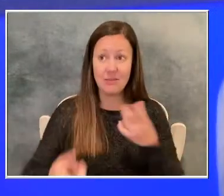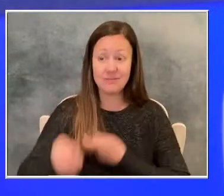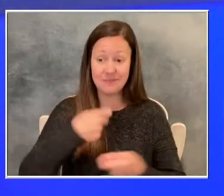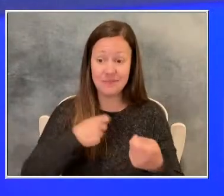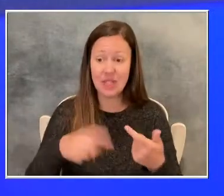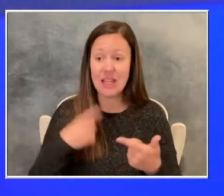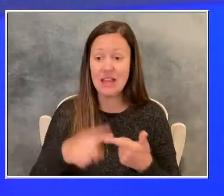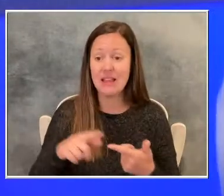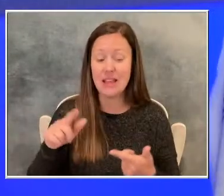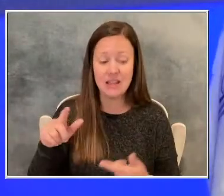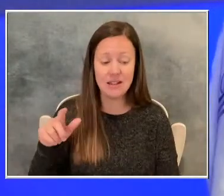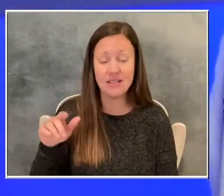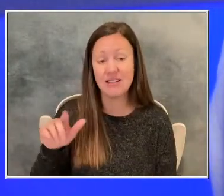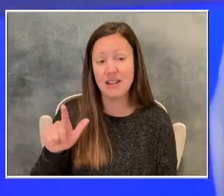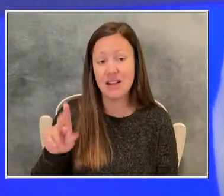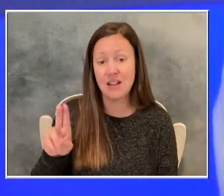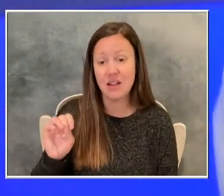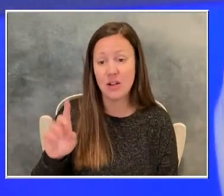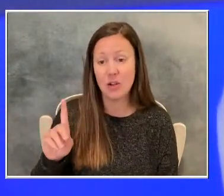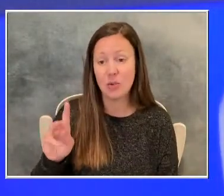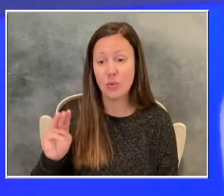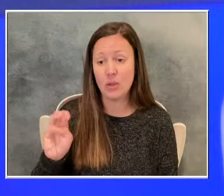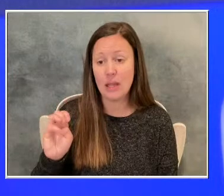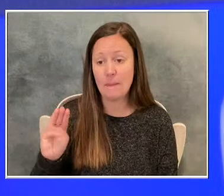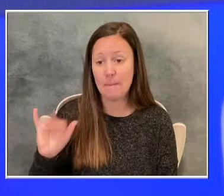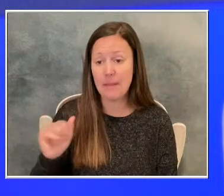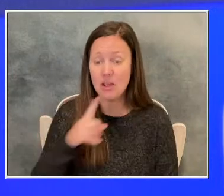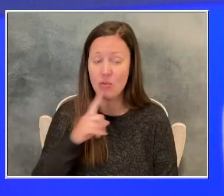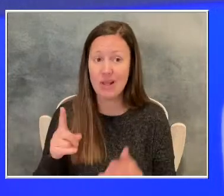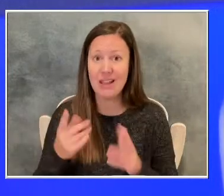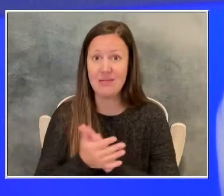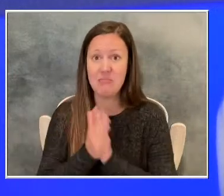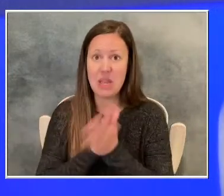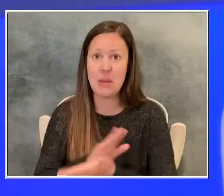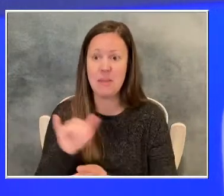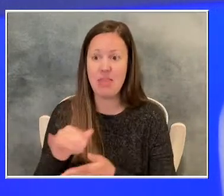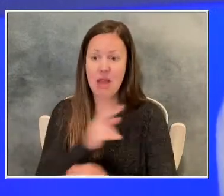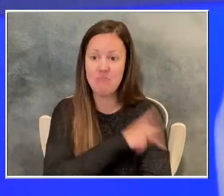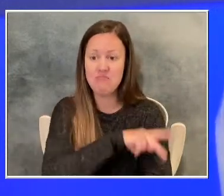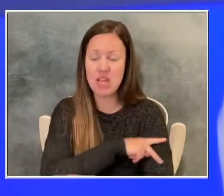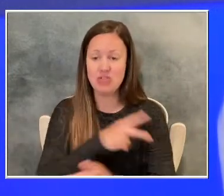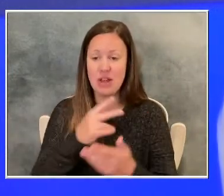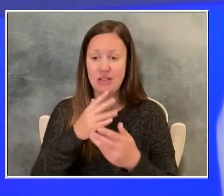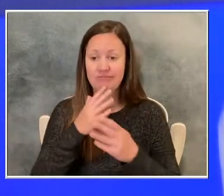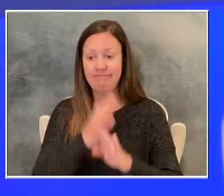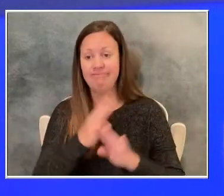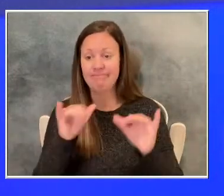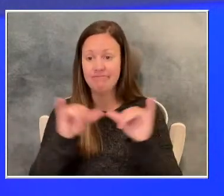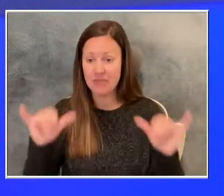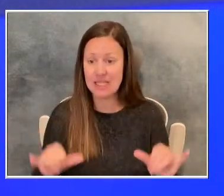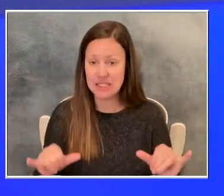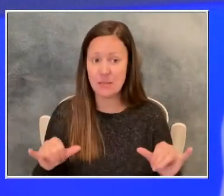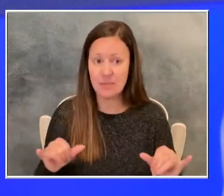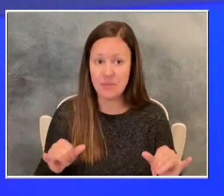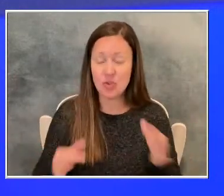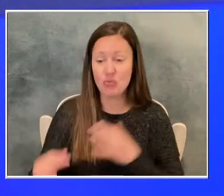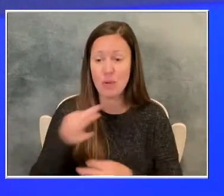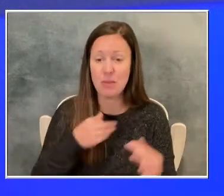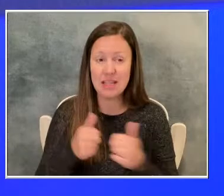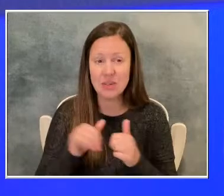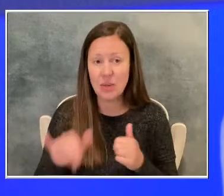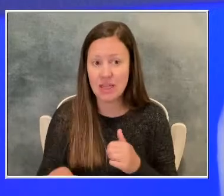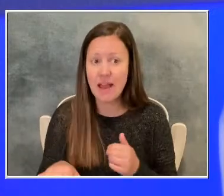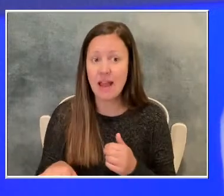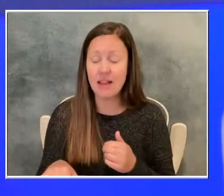evaded the patient's own immune system. And so by replacing the immunity, we build up the immunity against the